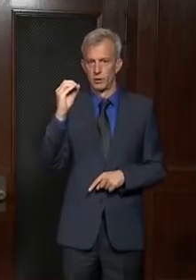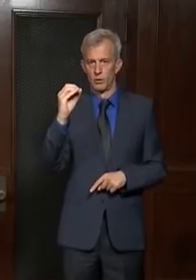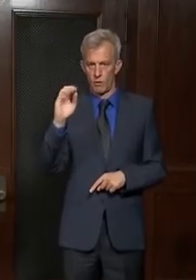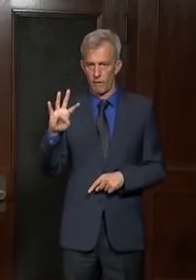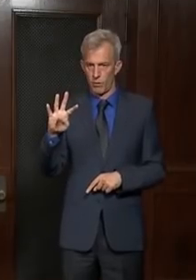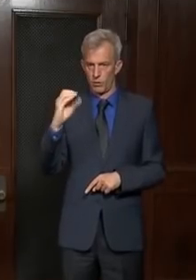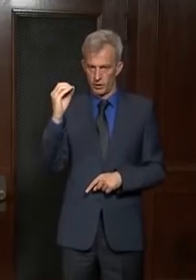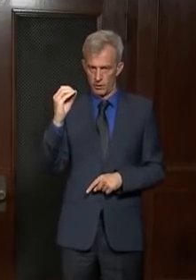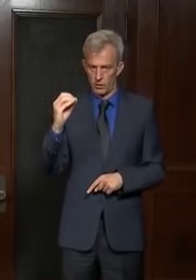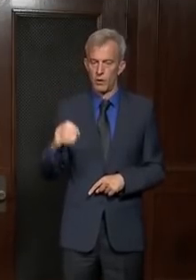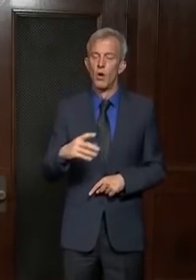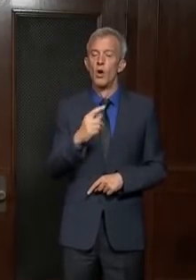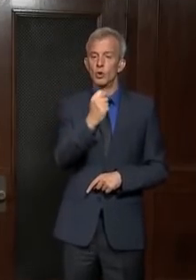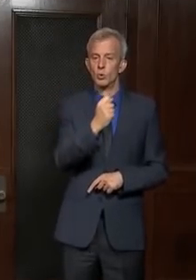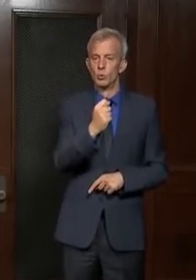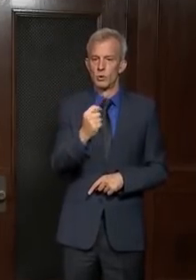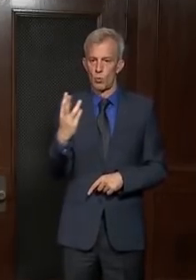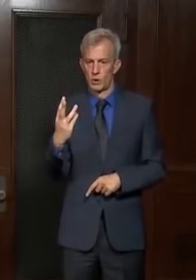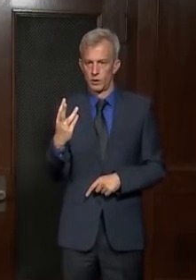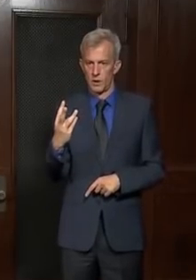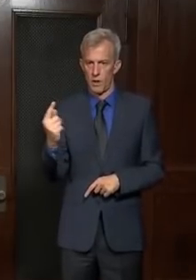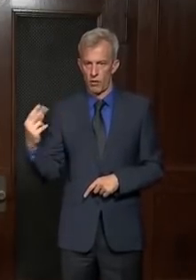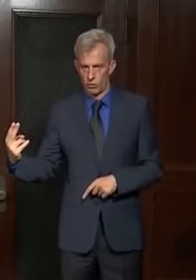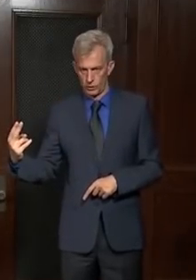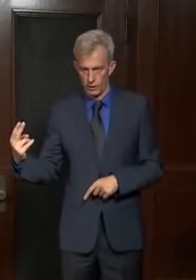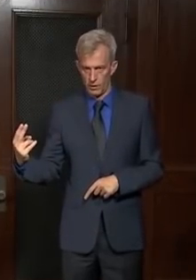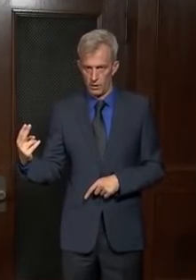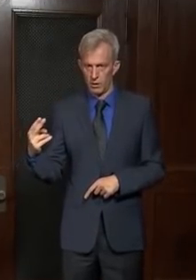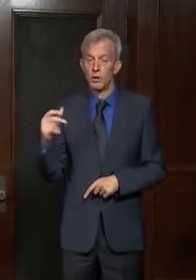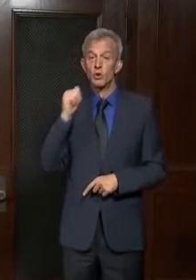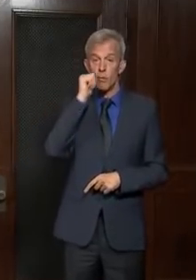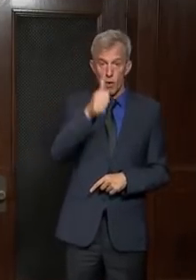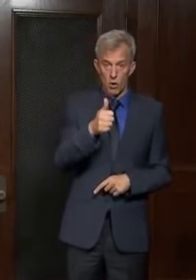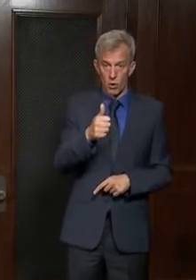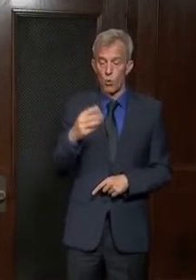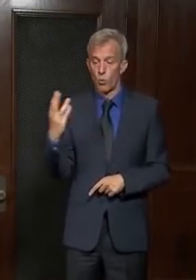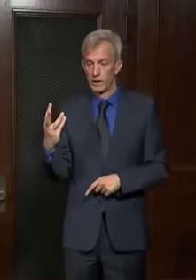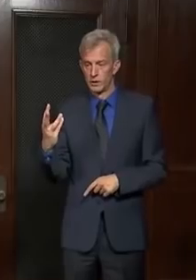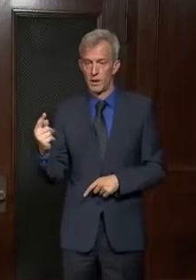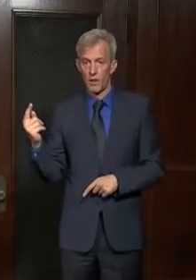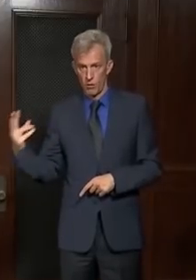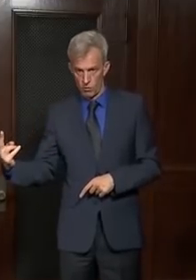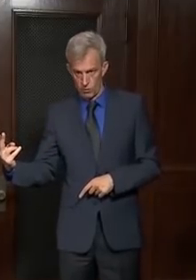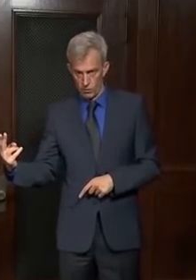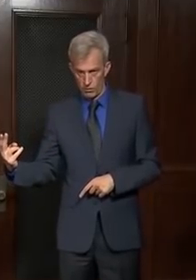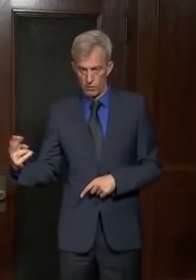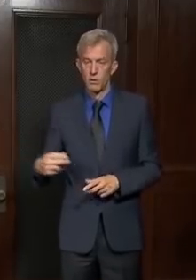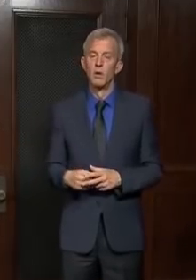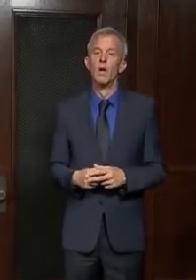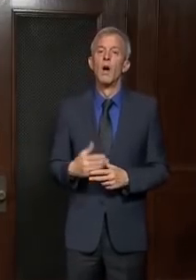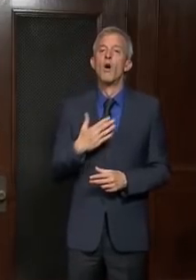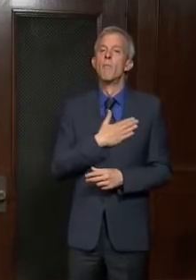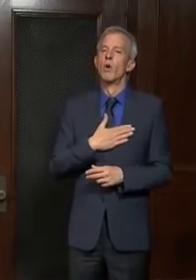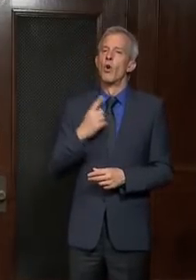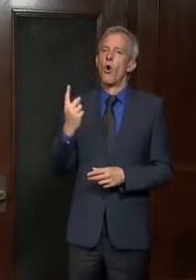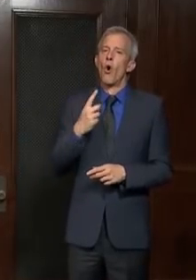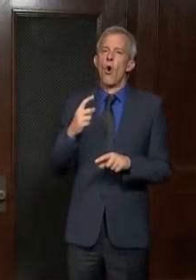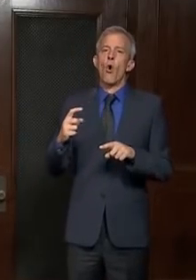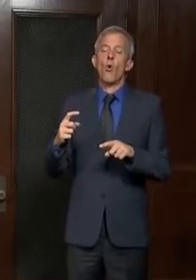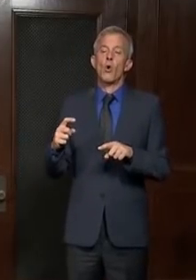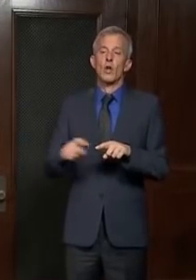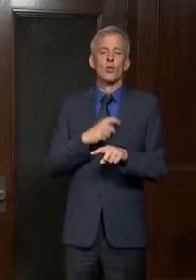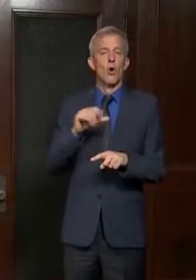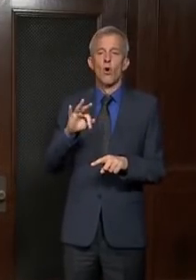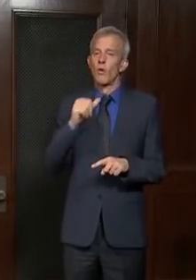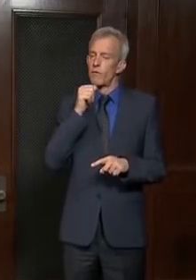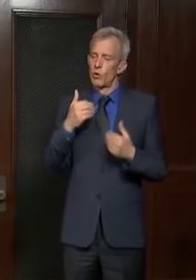213-252-3040 on Tuesday, Wednesday, and Thursday. So that's tomorrow, Wednesday, and Thursday. But please only call if you